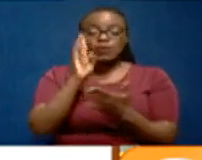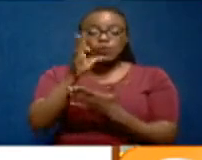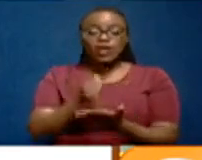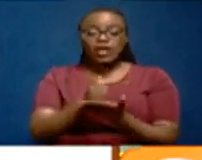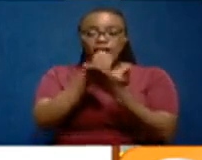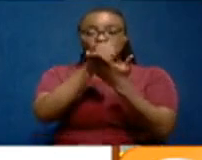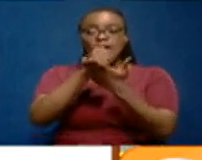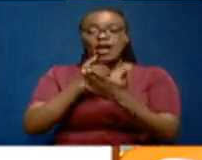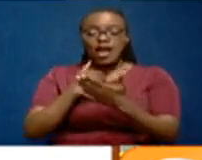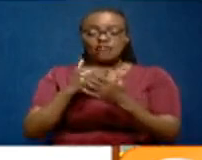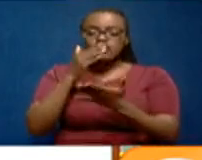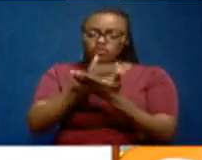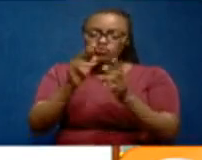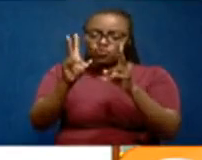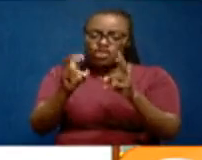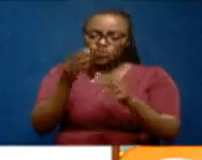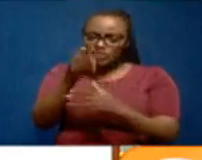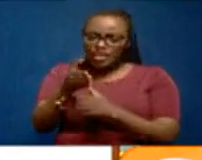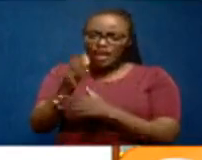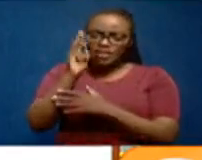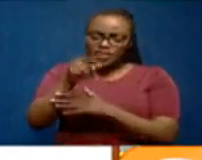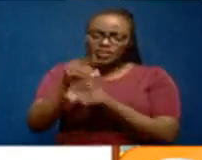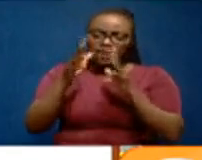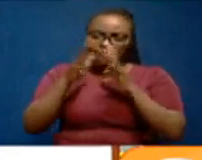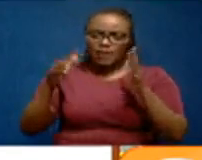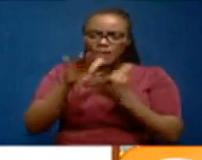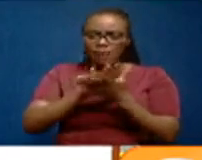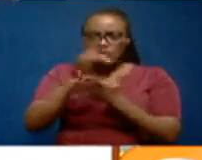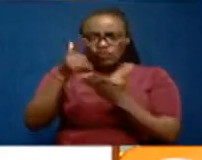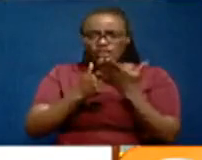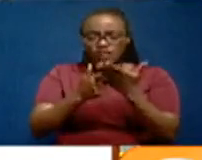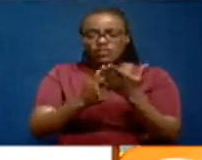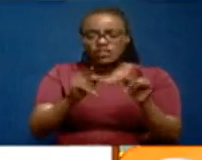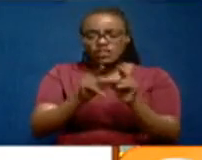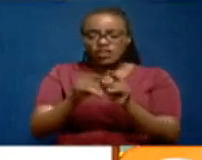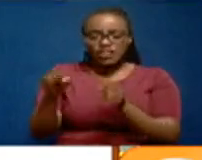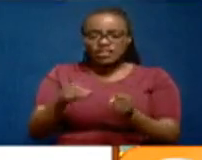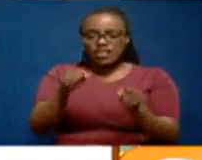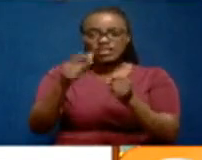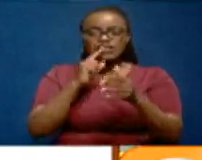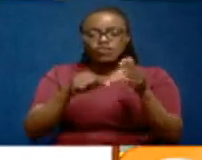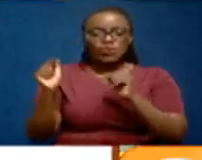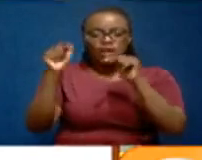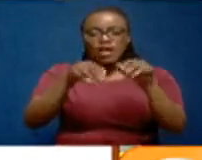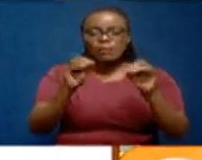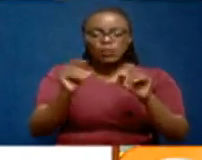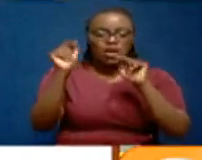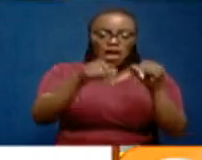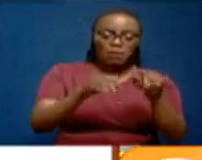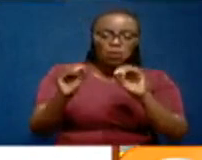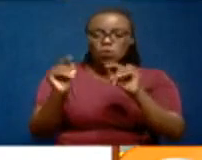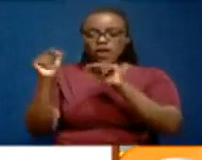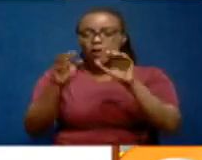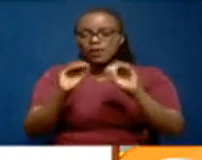to put real issues on the table. I think that's the main basis of the debate. Yeah. On this strategy of saying, I will not attend, I will attend, I will not